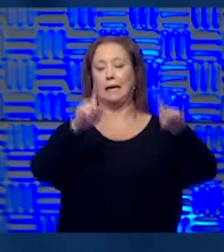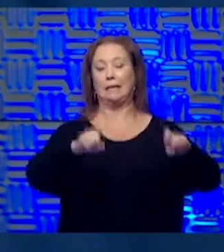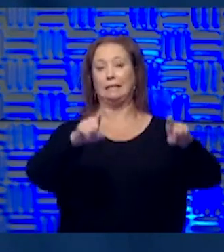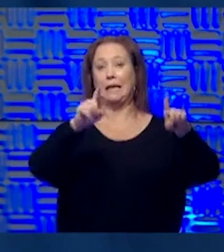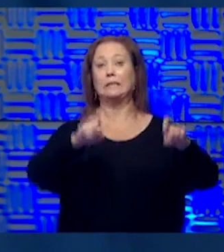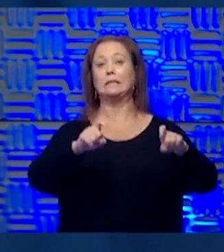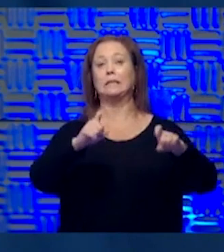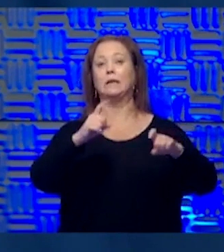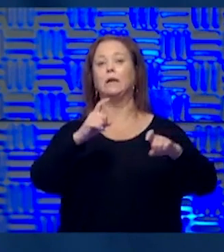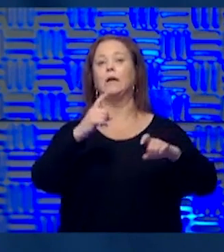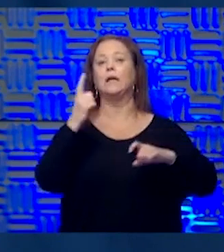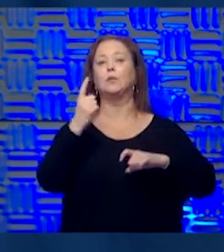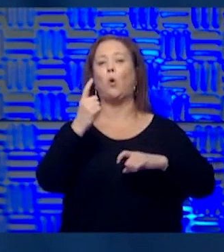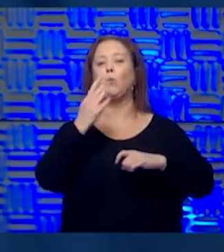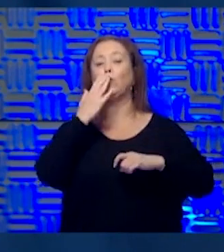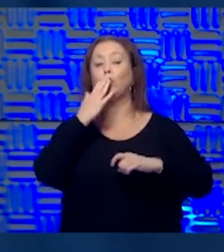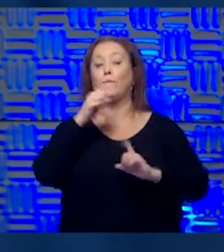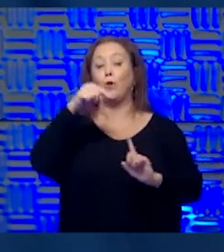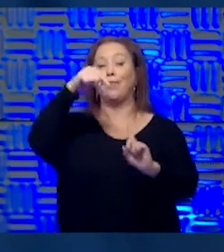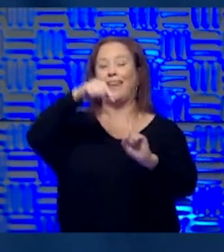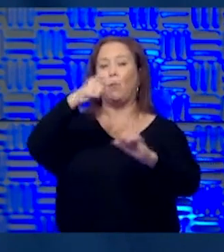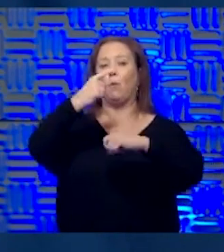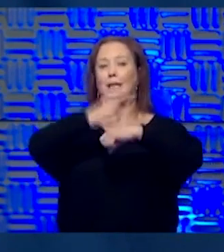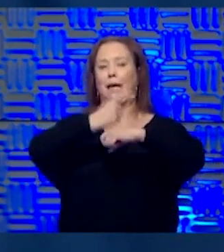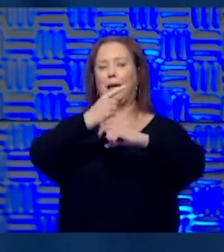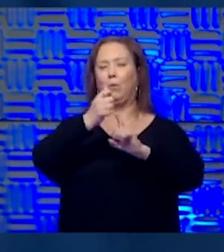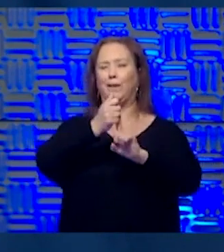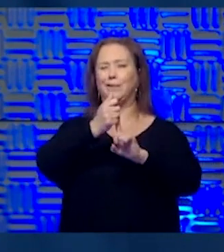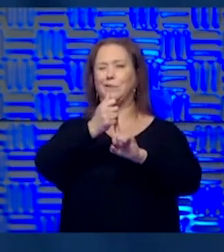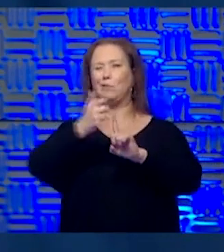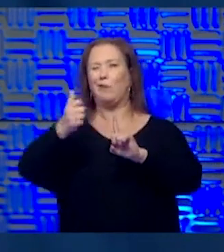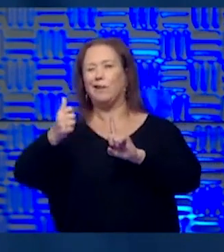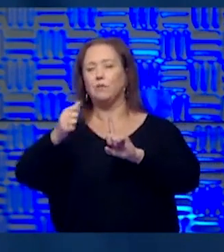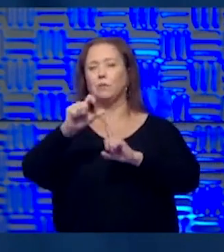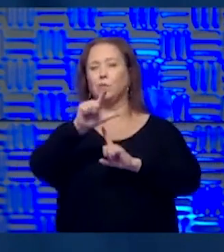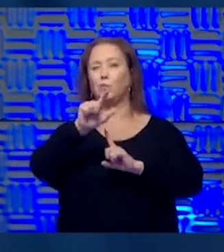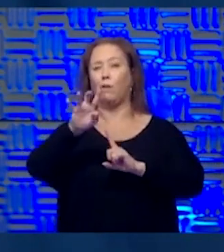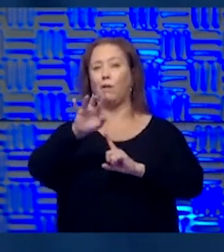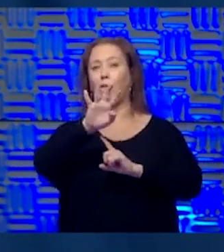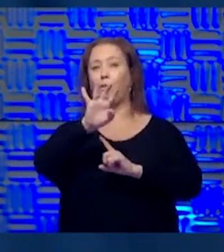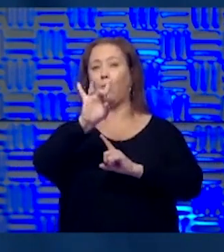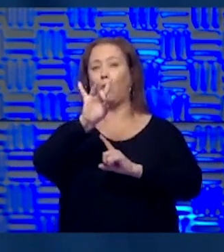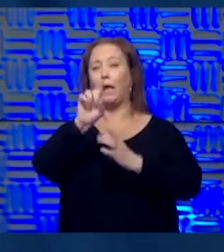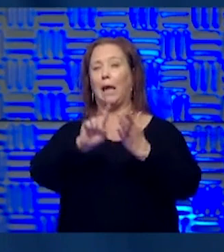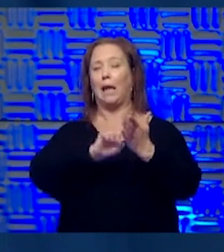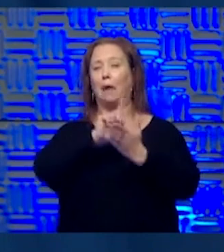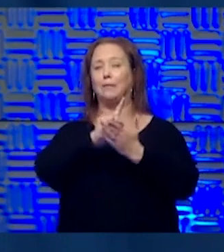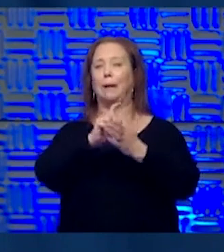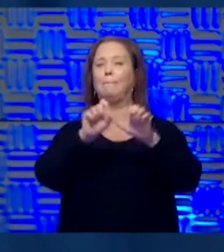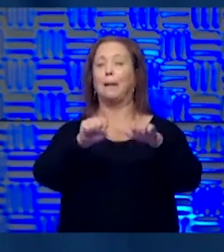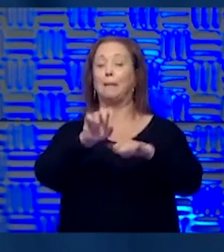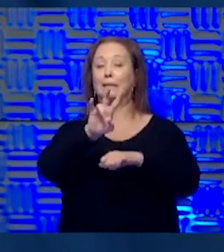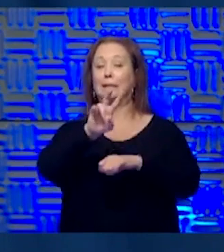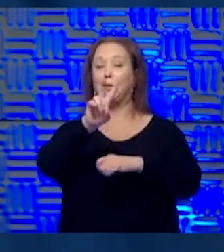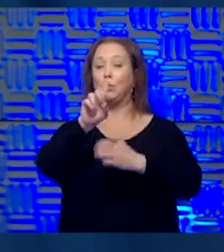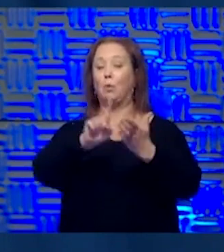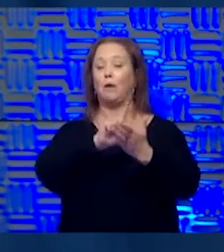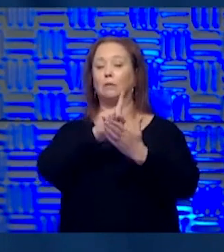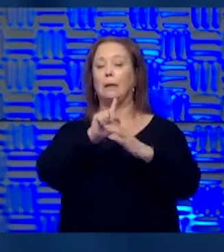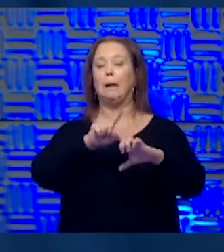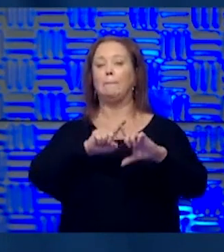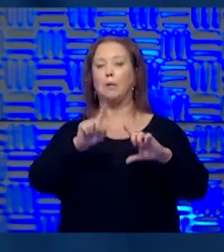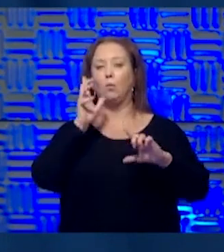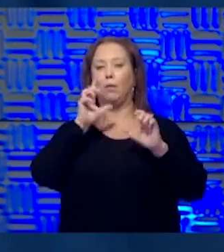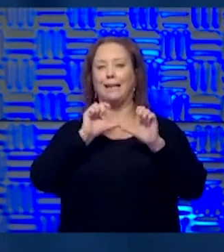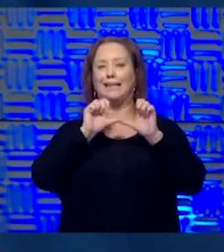is only good for that day. We could stretch it out to 24, 48, possible 72 hours, but in the meantime, you're going to